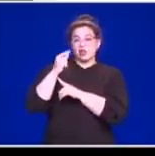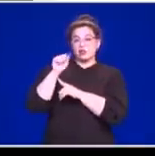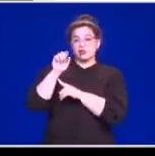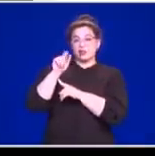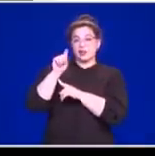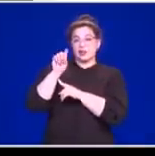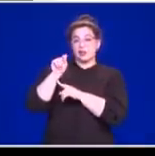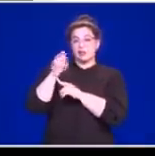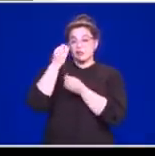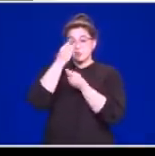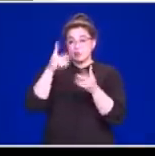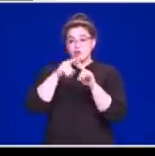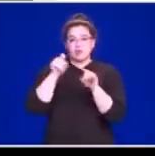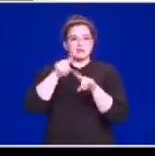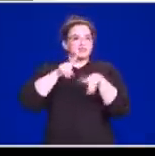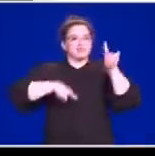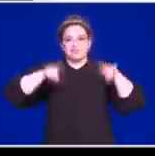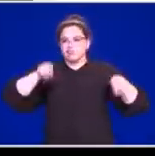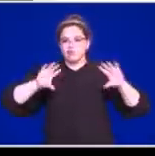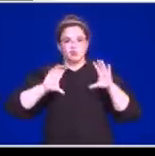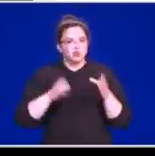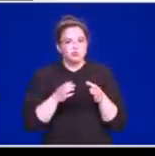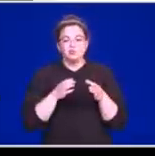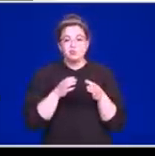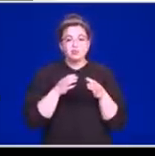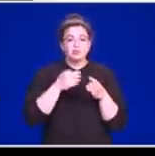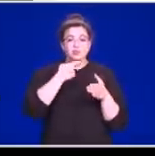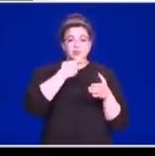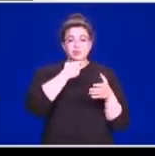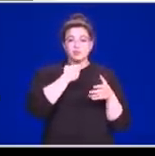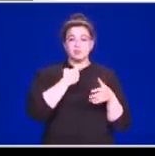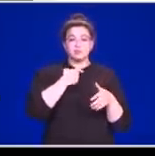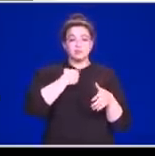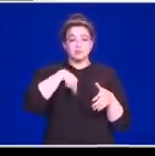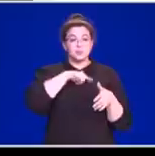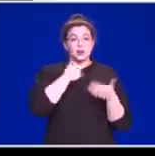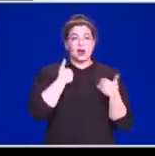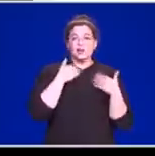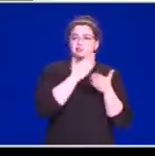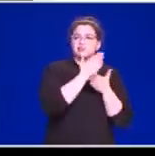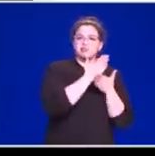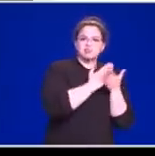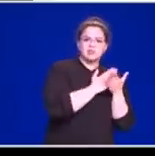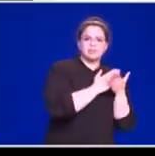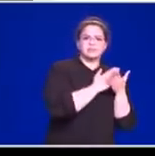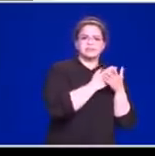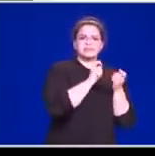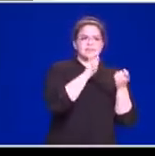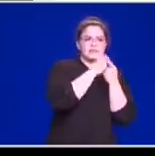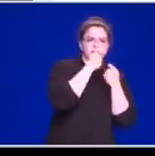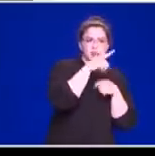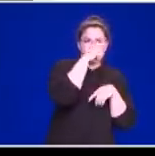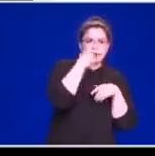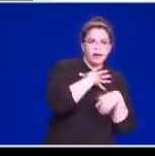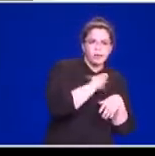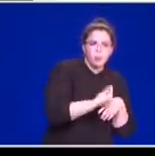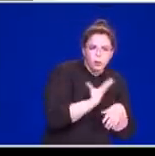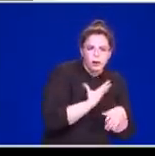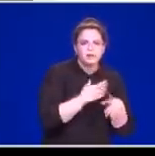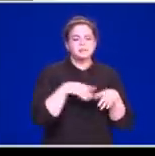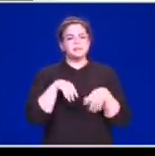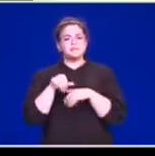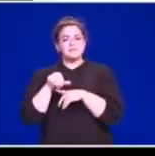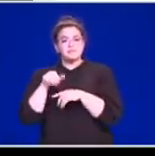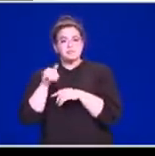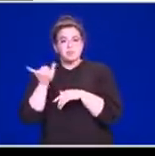population groups. We had a write-in line in areas with dedicated for white and black respondents to report their detailed identities for the very first